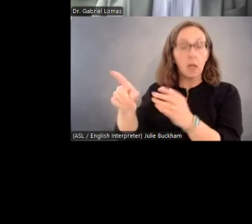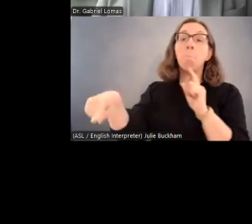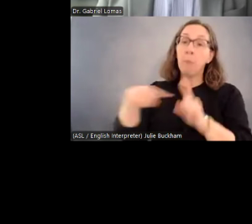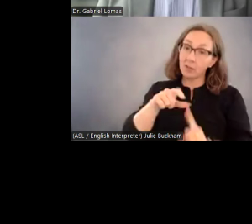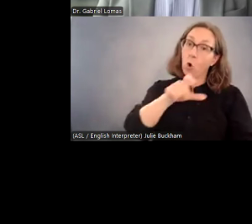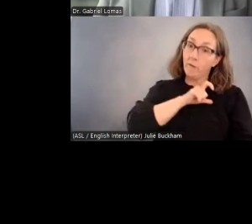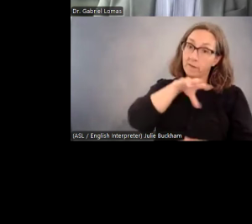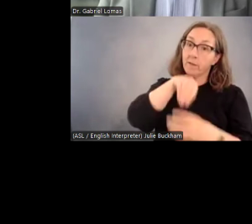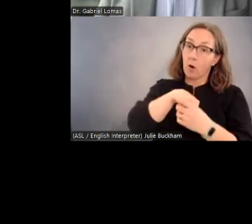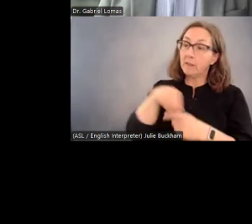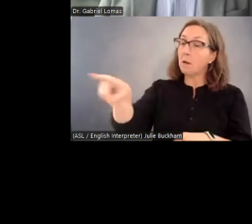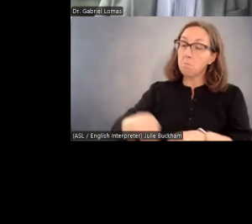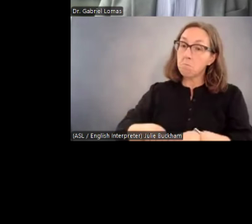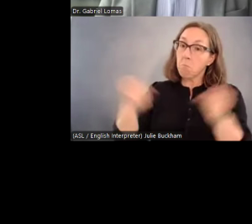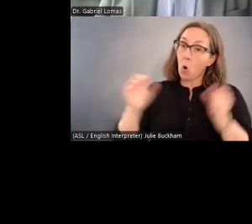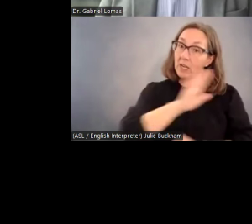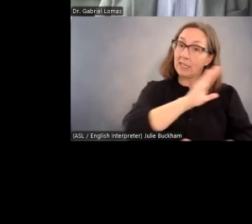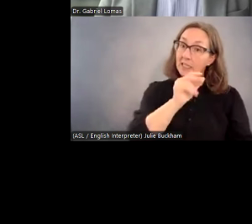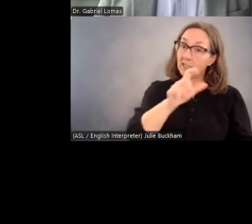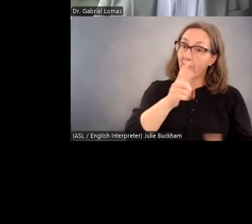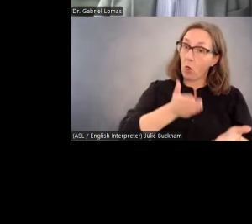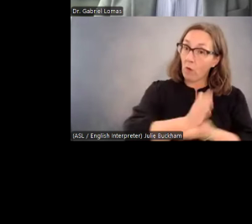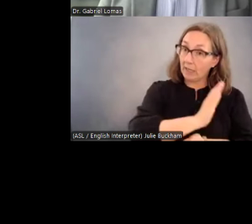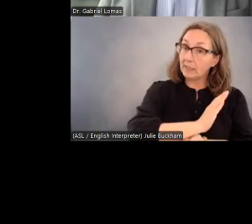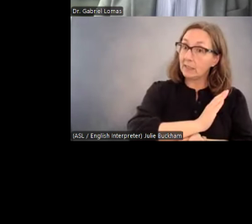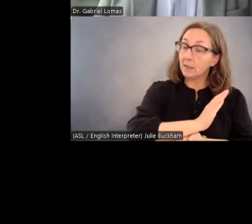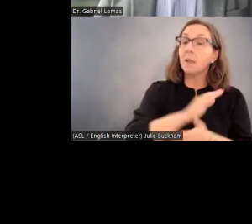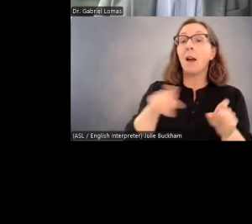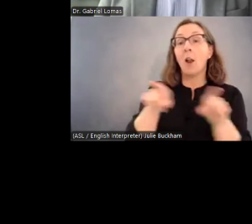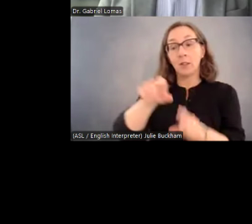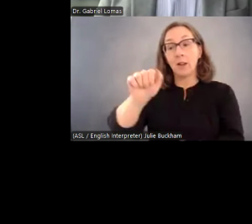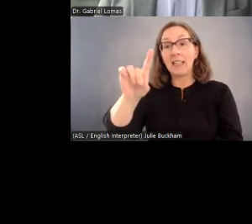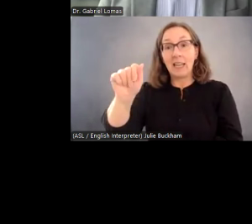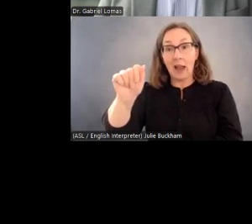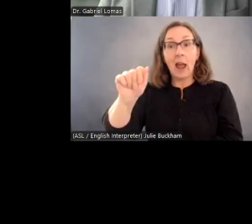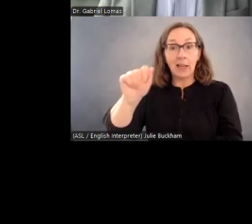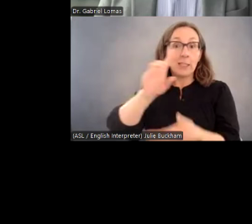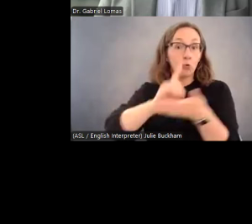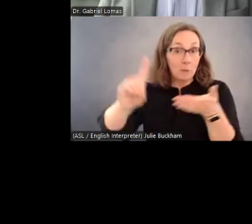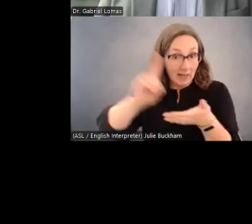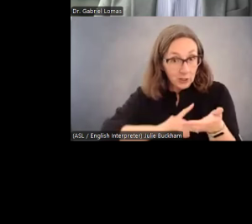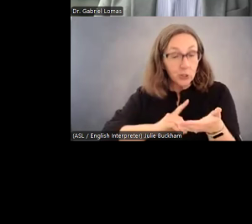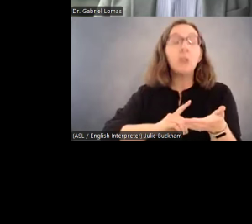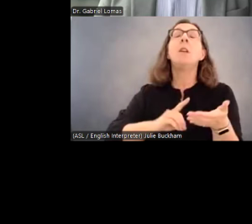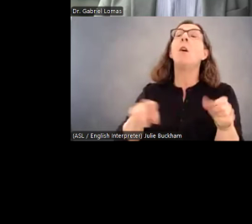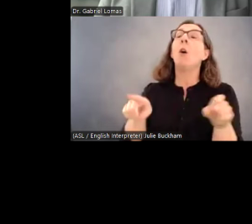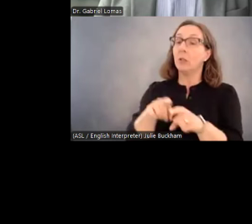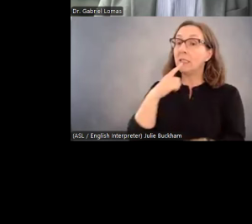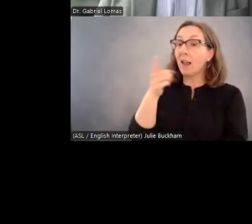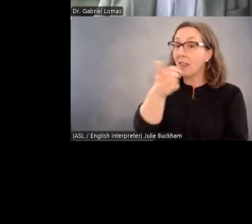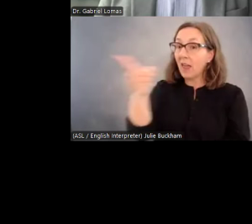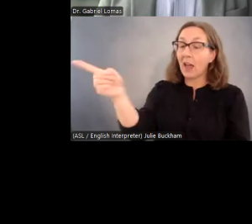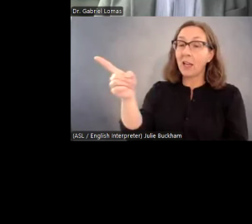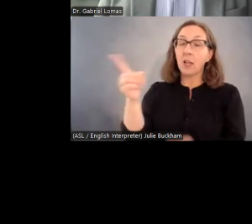alleging violations of his civil rights and ADA discrimination, and believes that the officers used